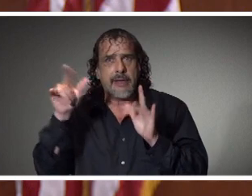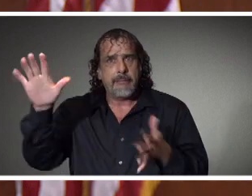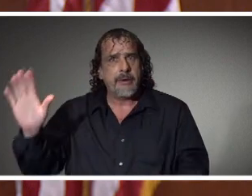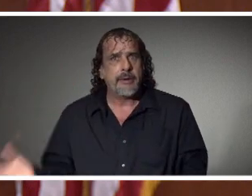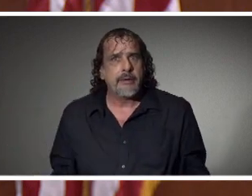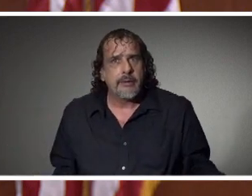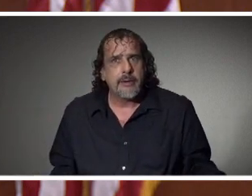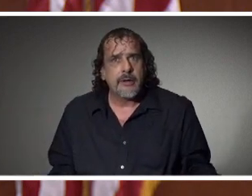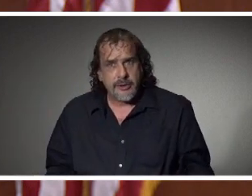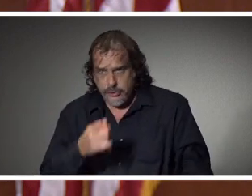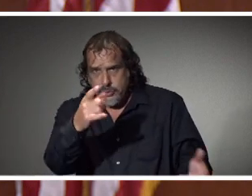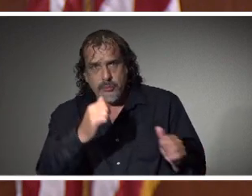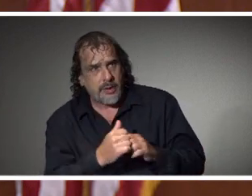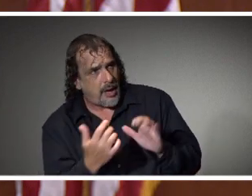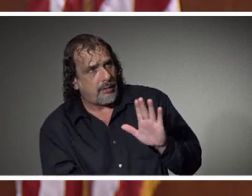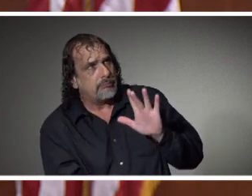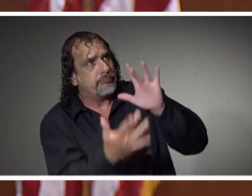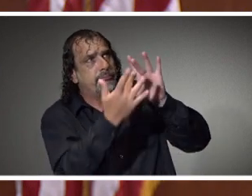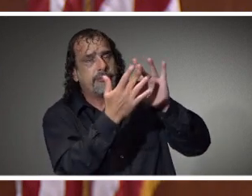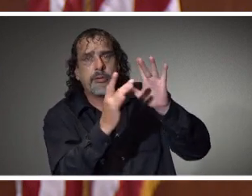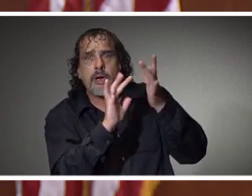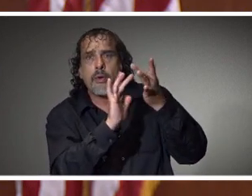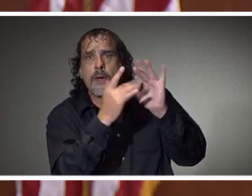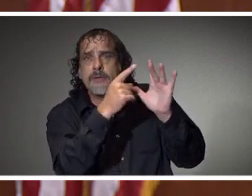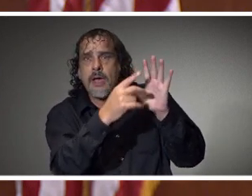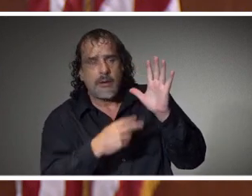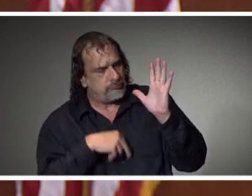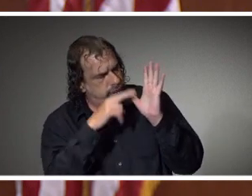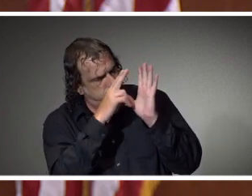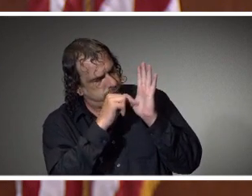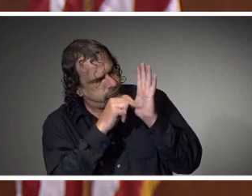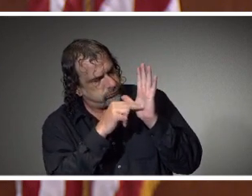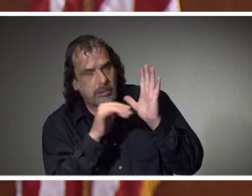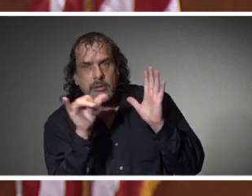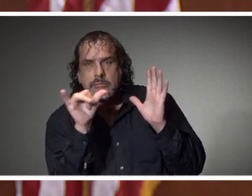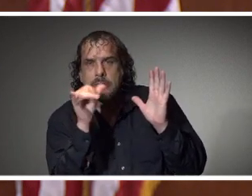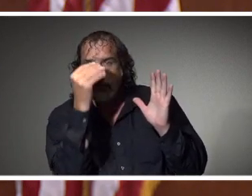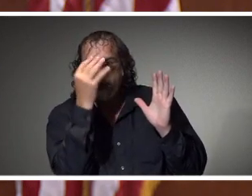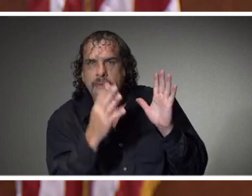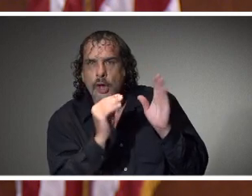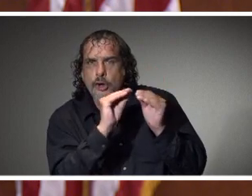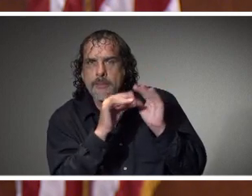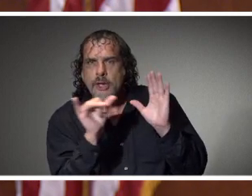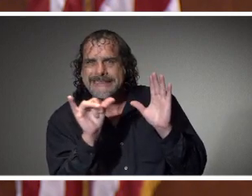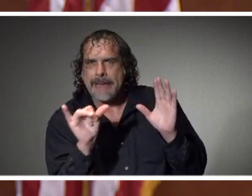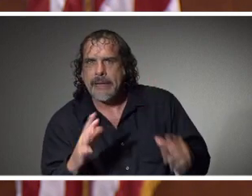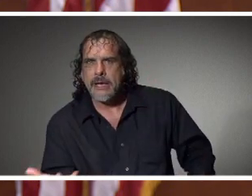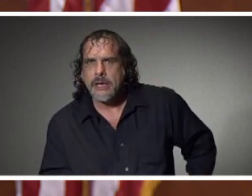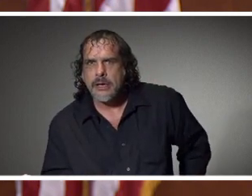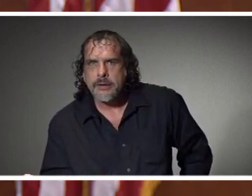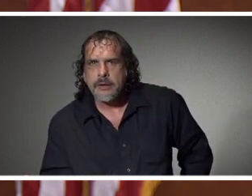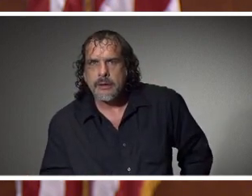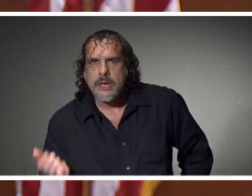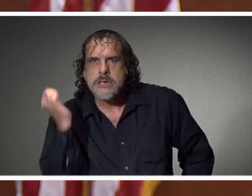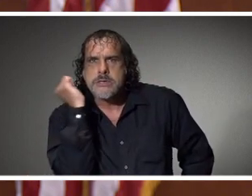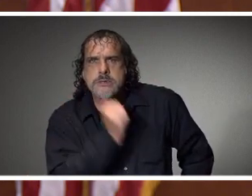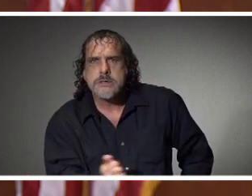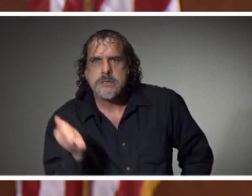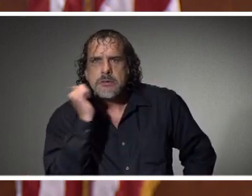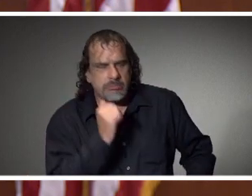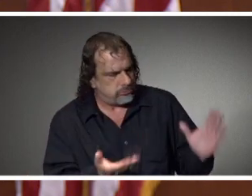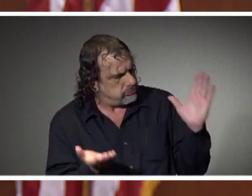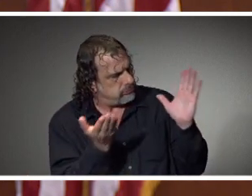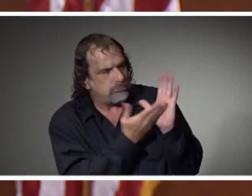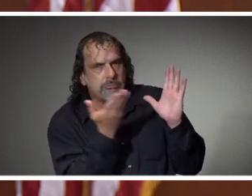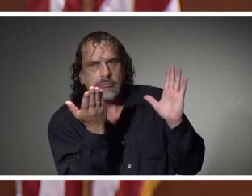but you can go on the State Department of Health's website and see very similar information every single day, county